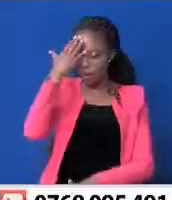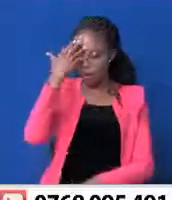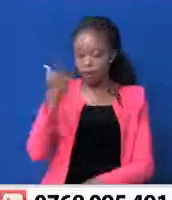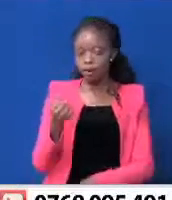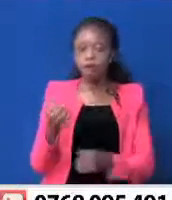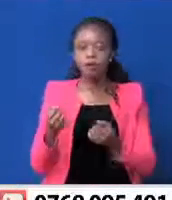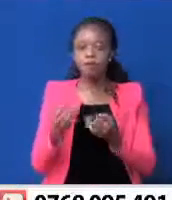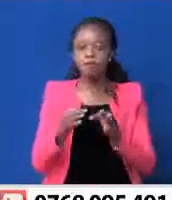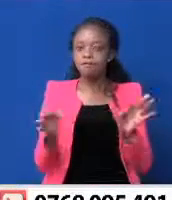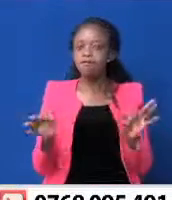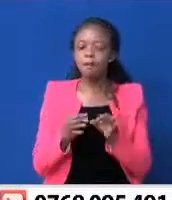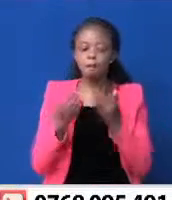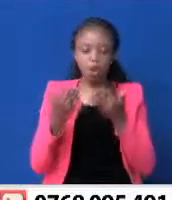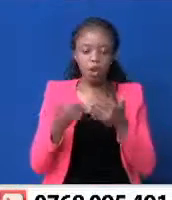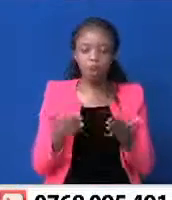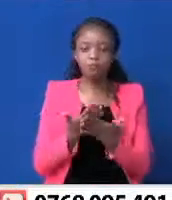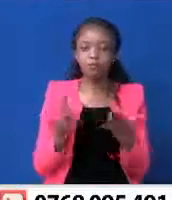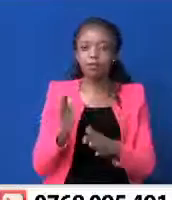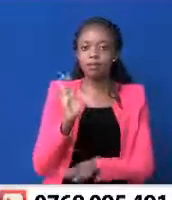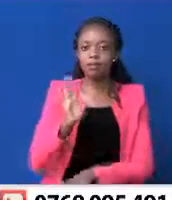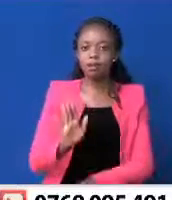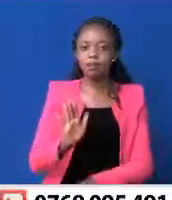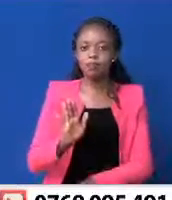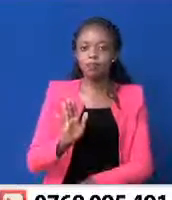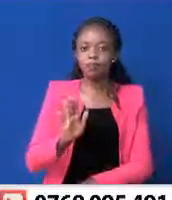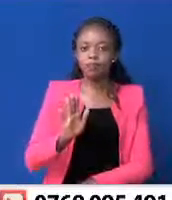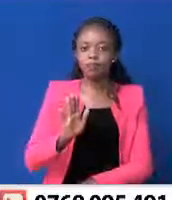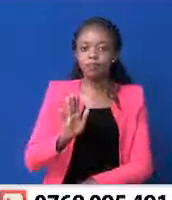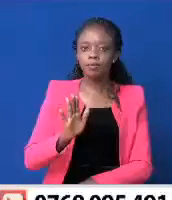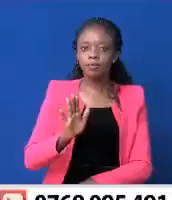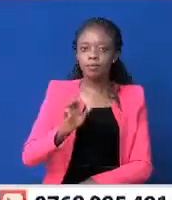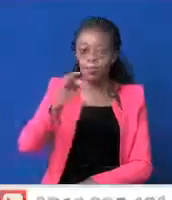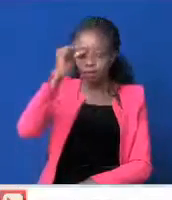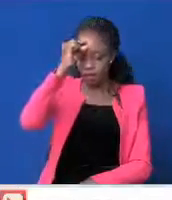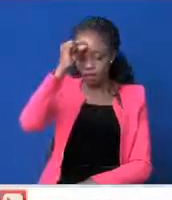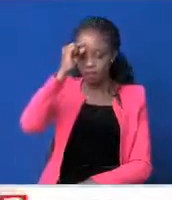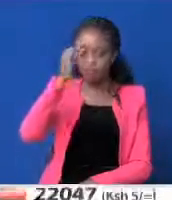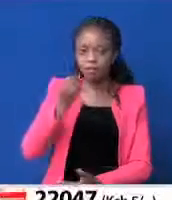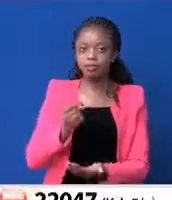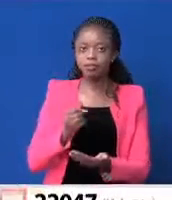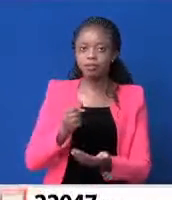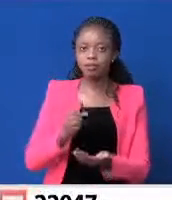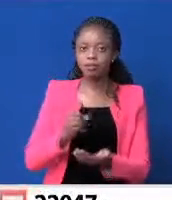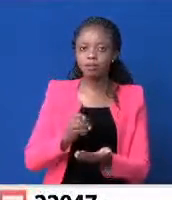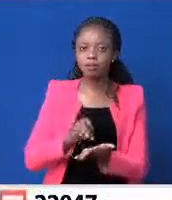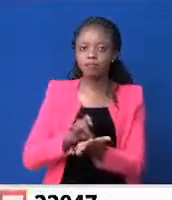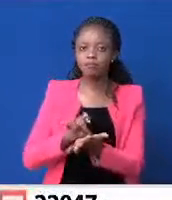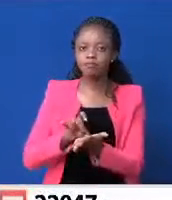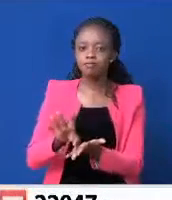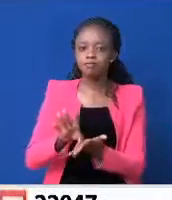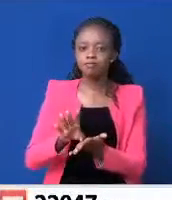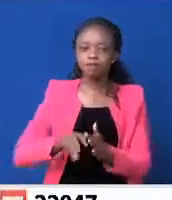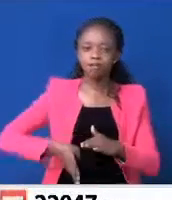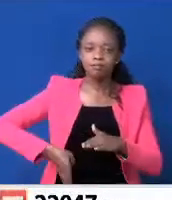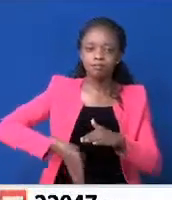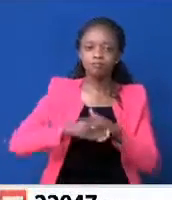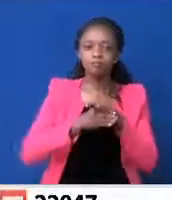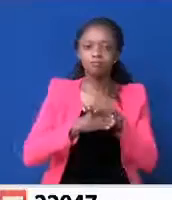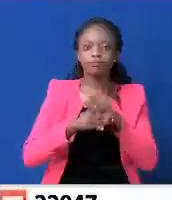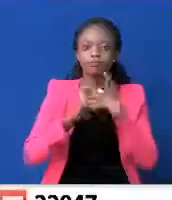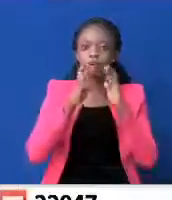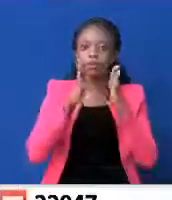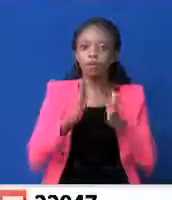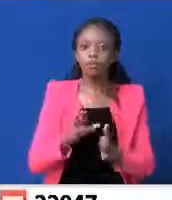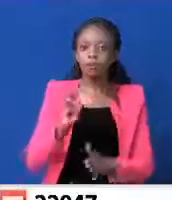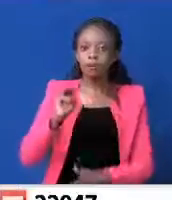their belongings in the government eviction crackdown. And our reporter